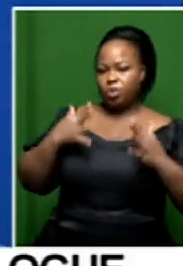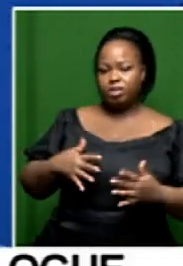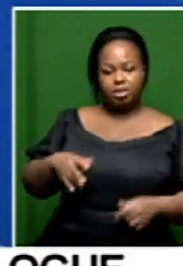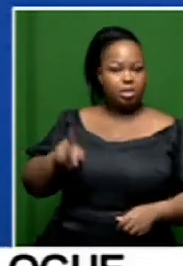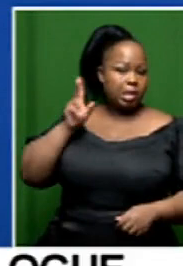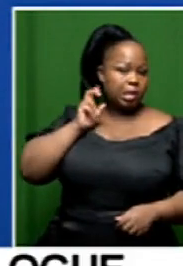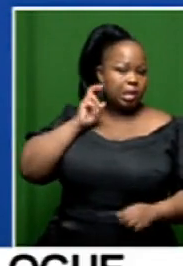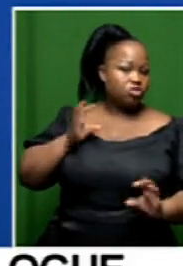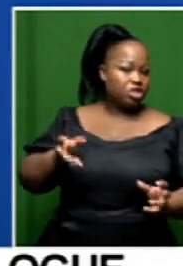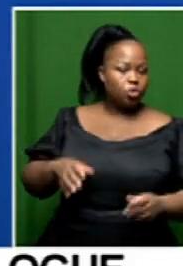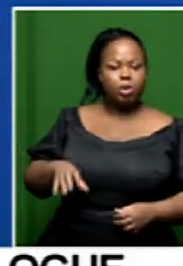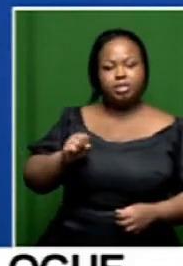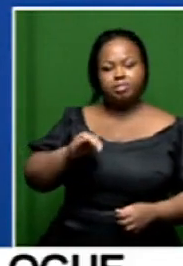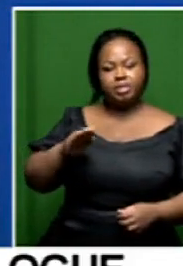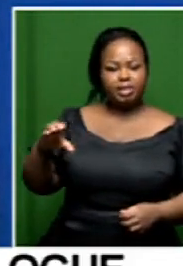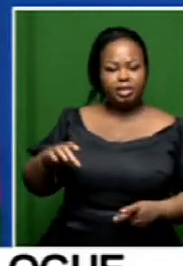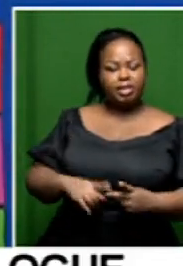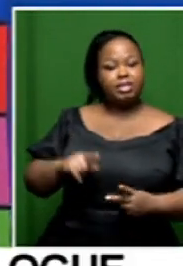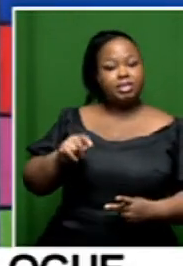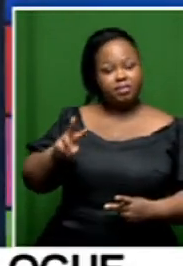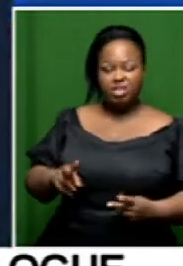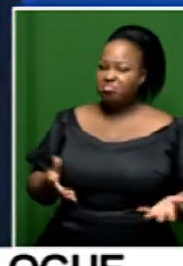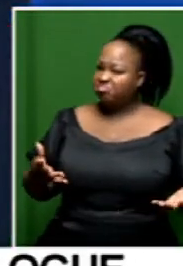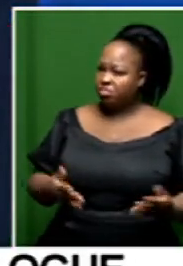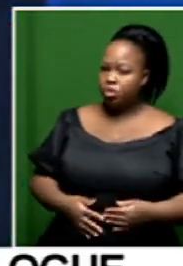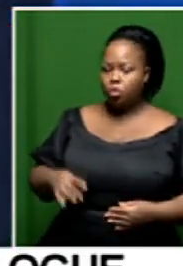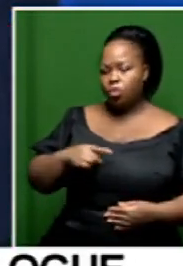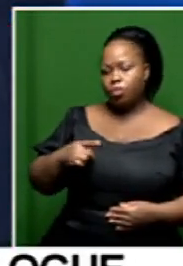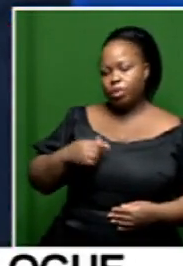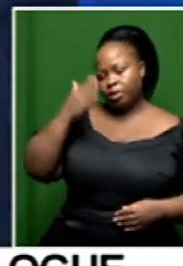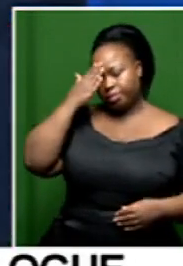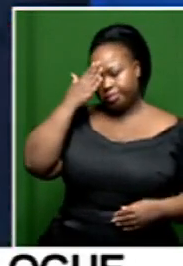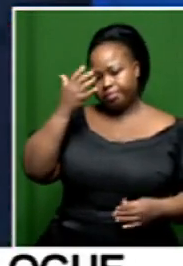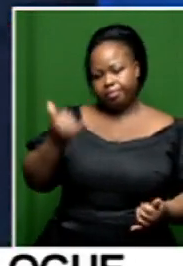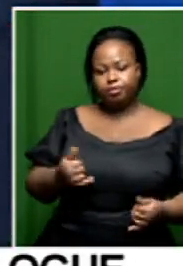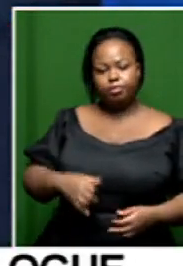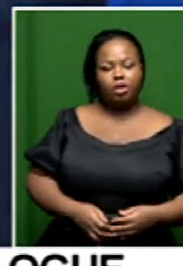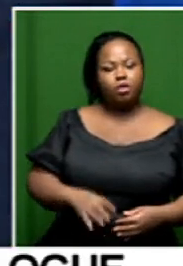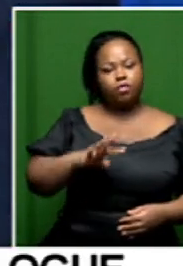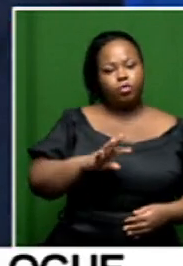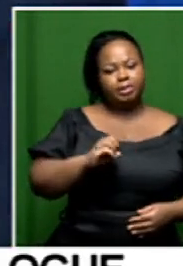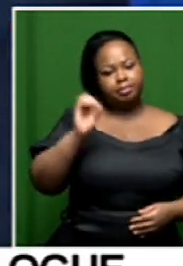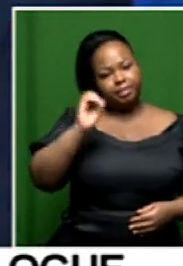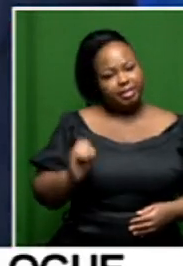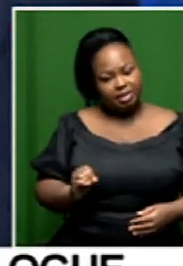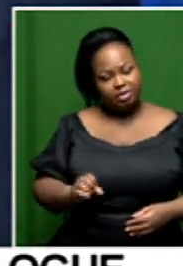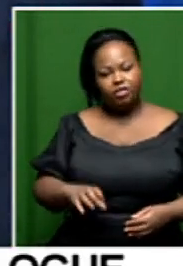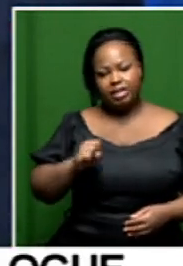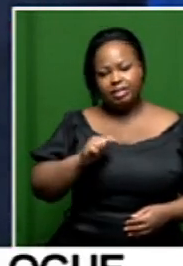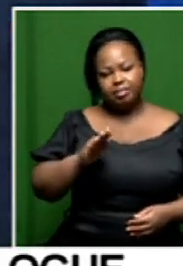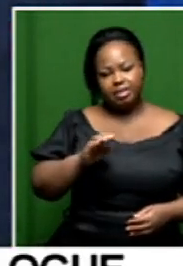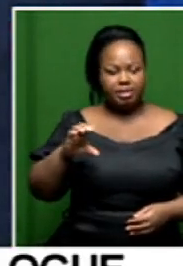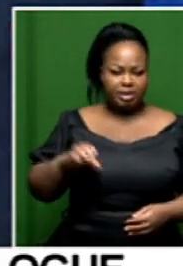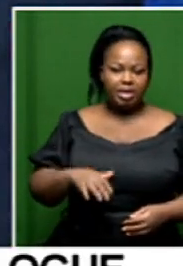of SABC Radio and SABC TV, because what we know now is that 40% of